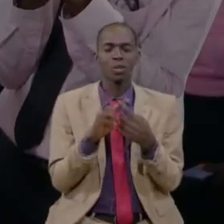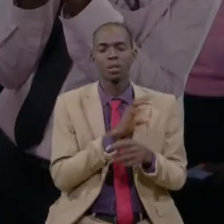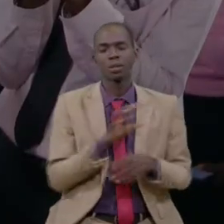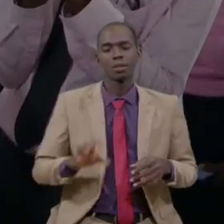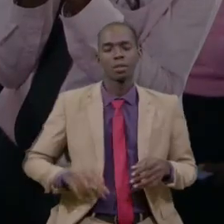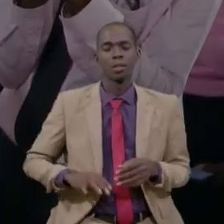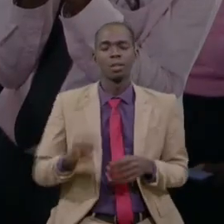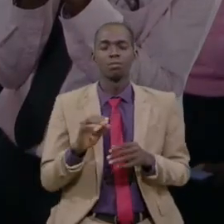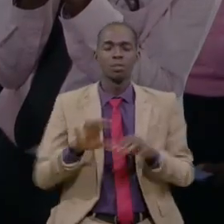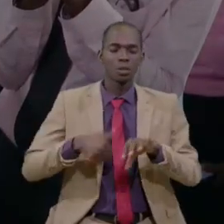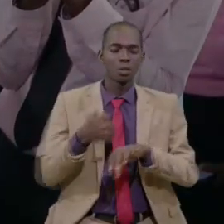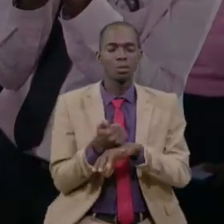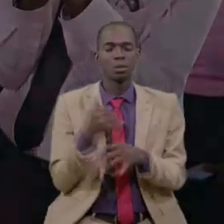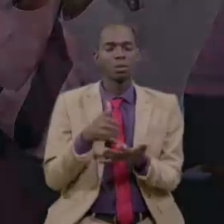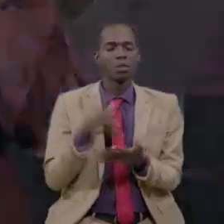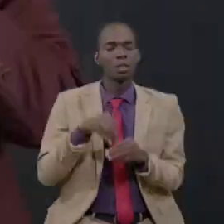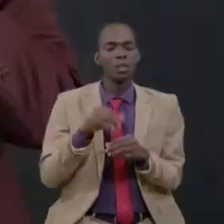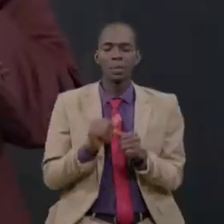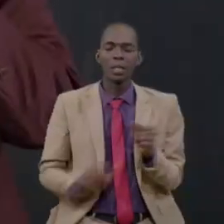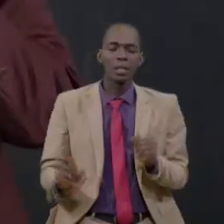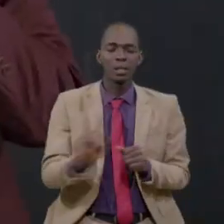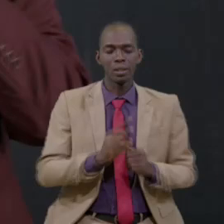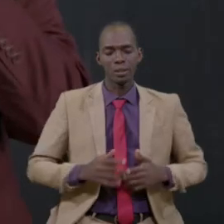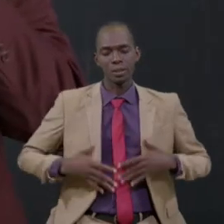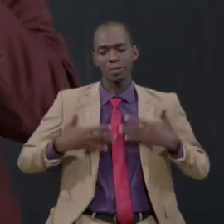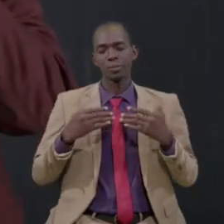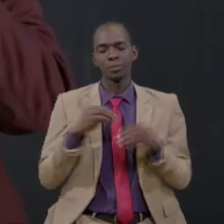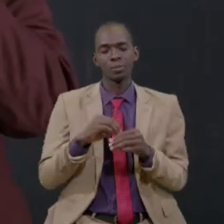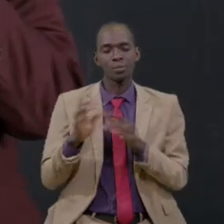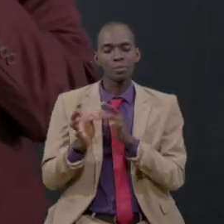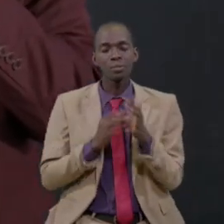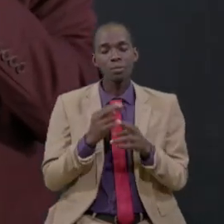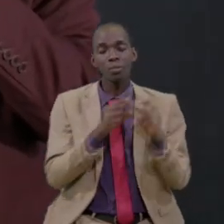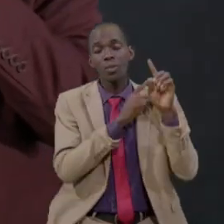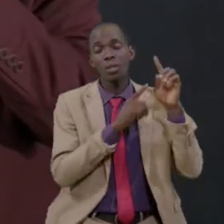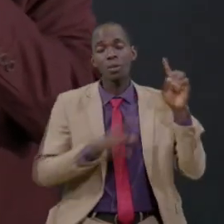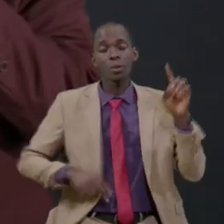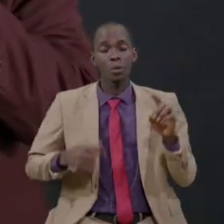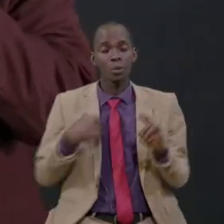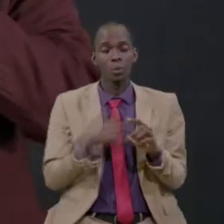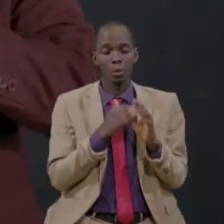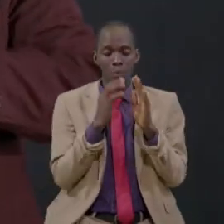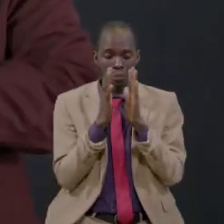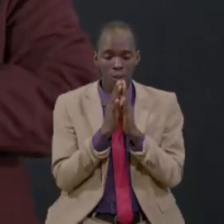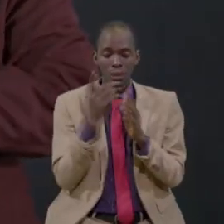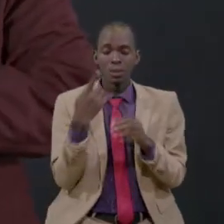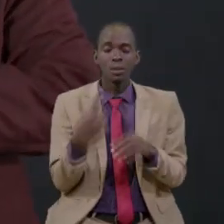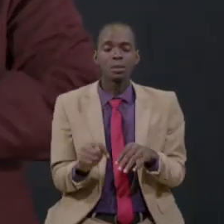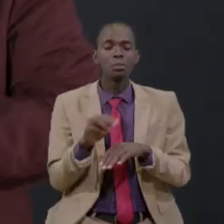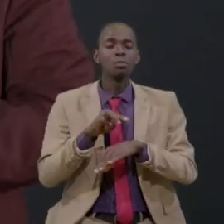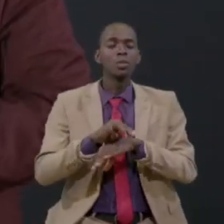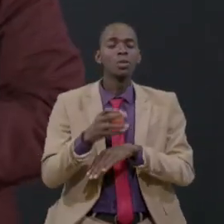every life. And Lord, we pray the ministry of everyone here will